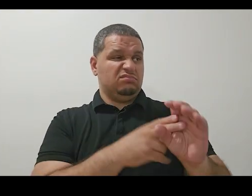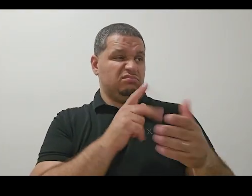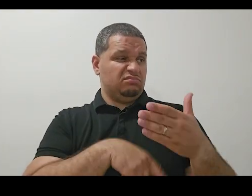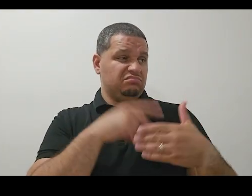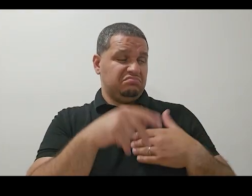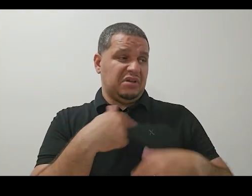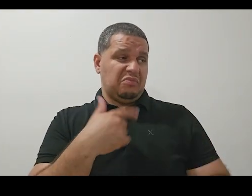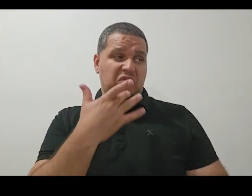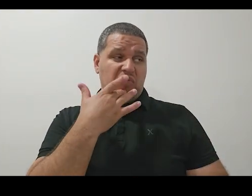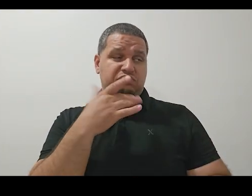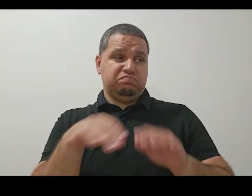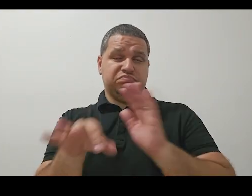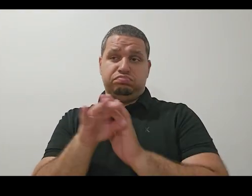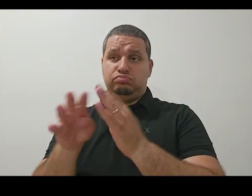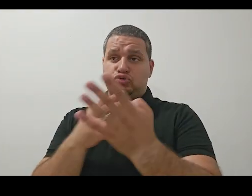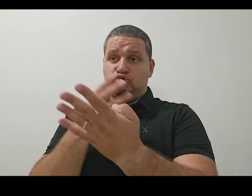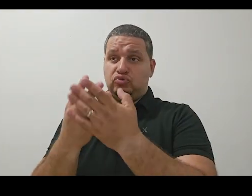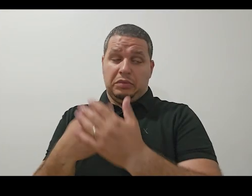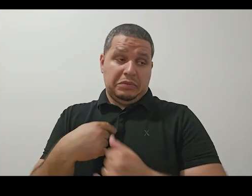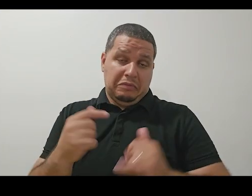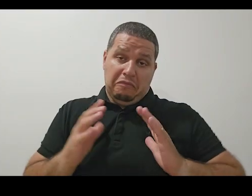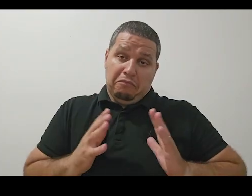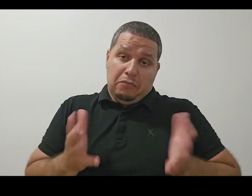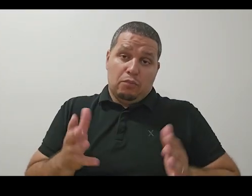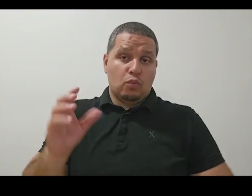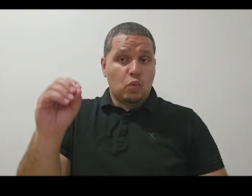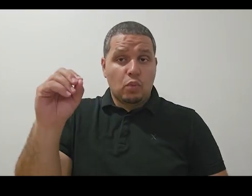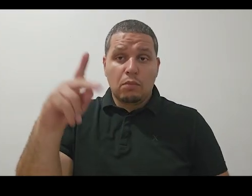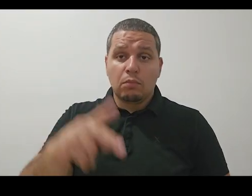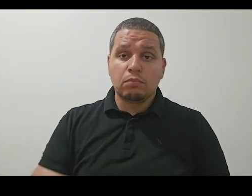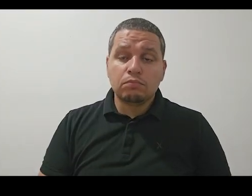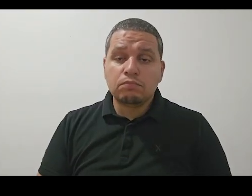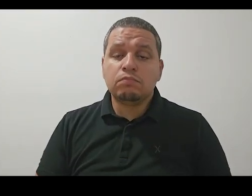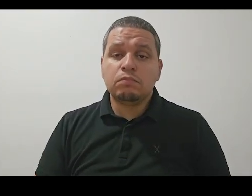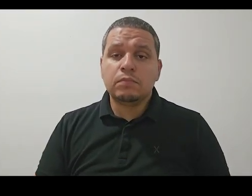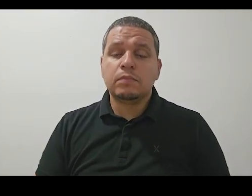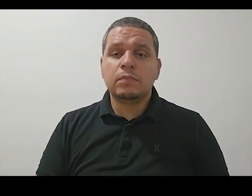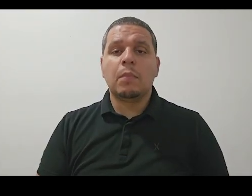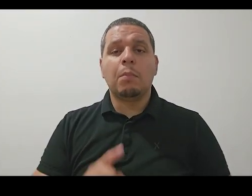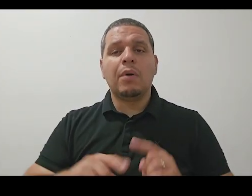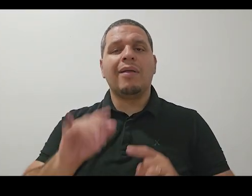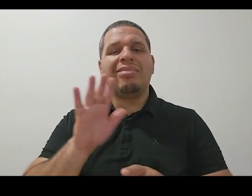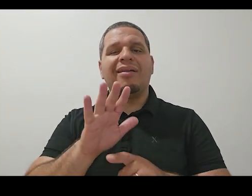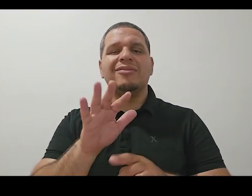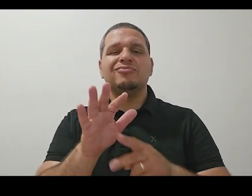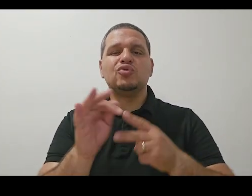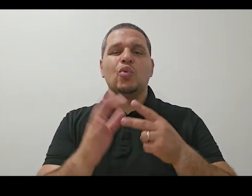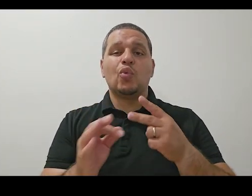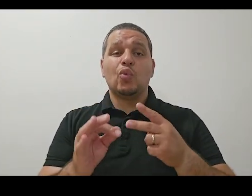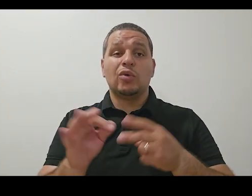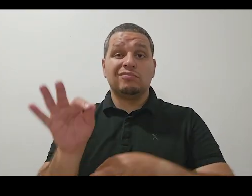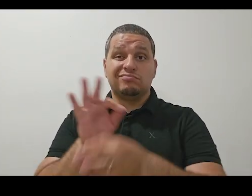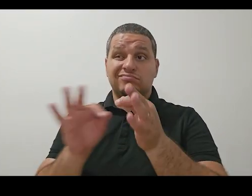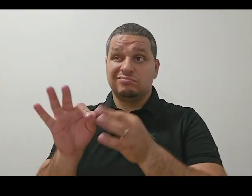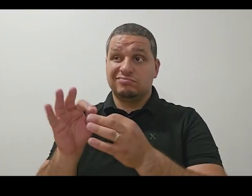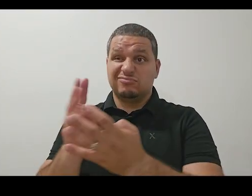it's okay. And I tell them it's okay. But then, it's an alternative rather than incarcerating